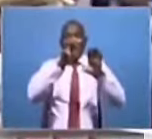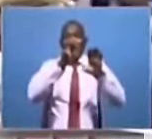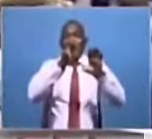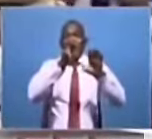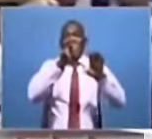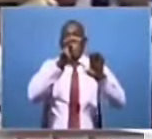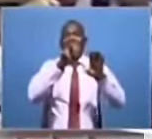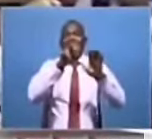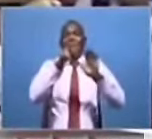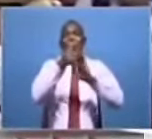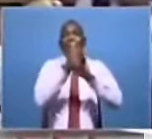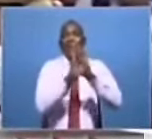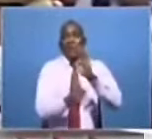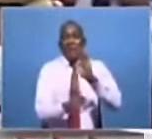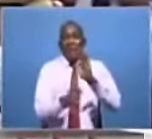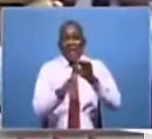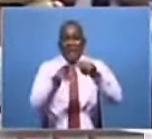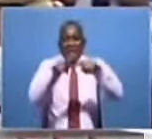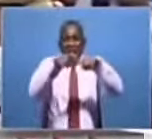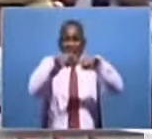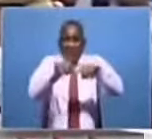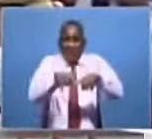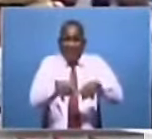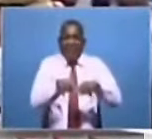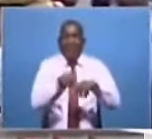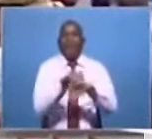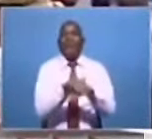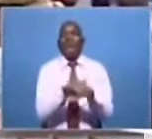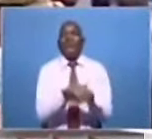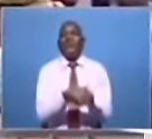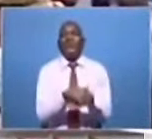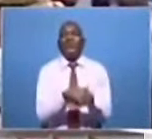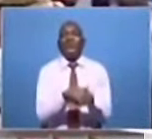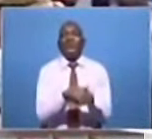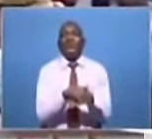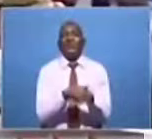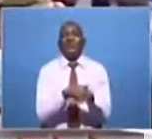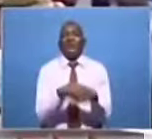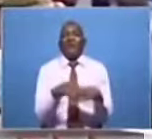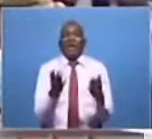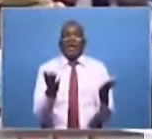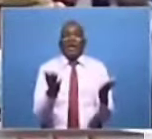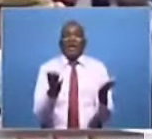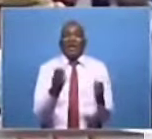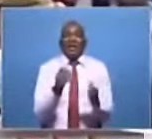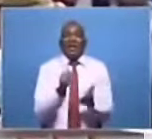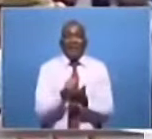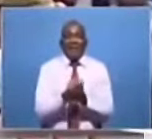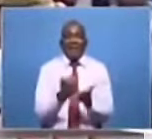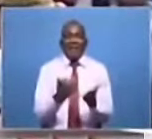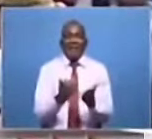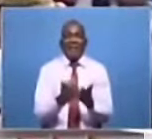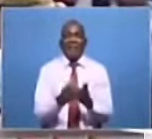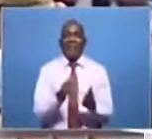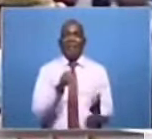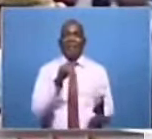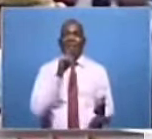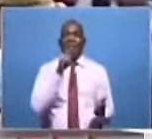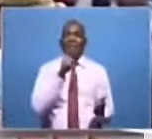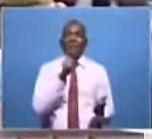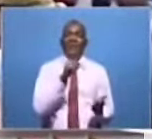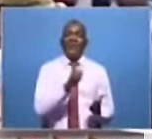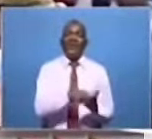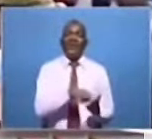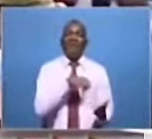we place on the depositions that were made? Evidently,